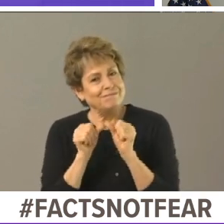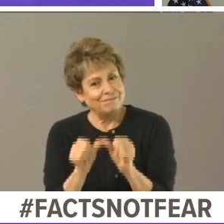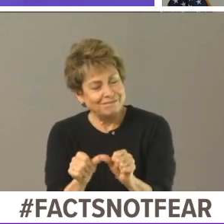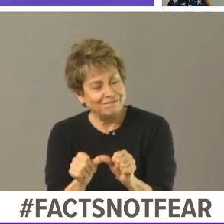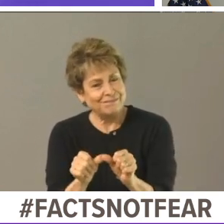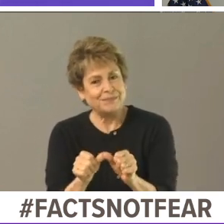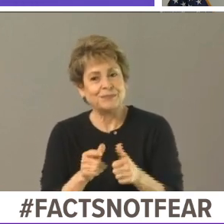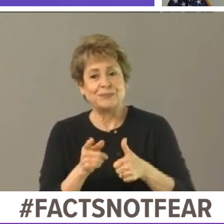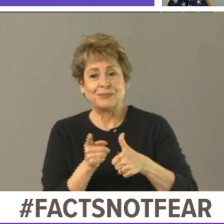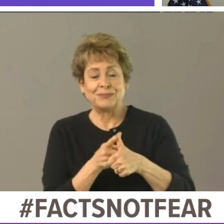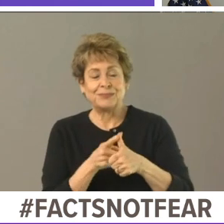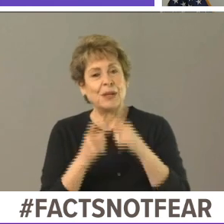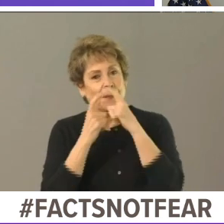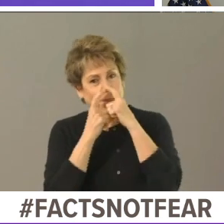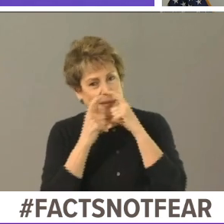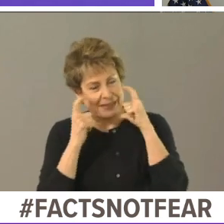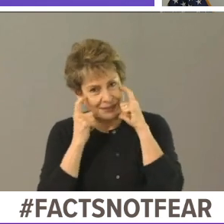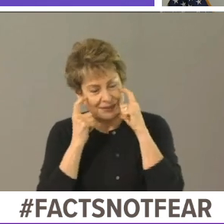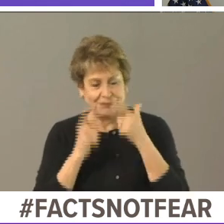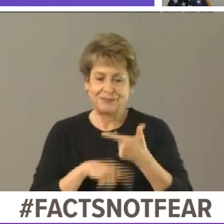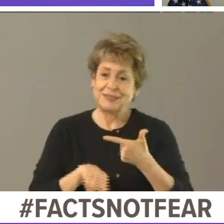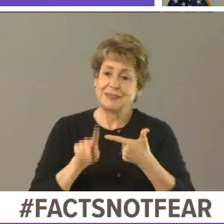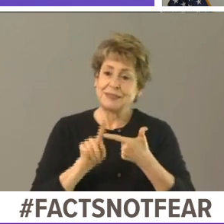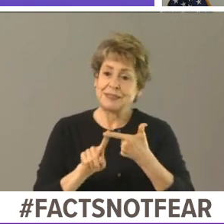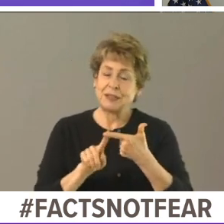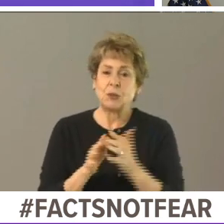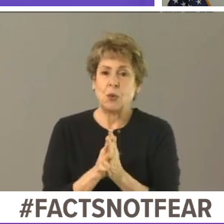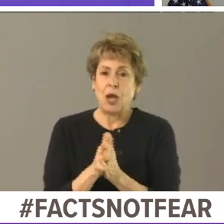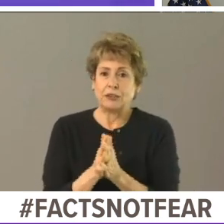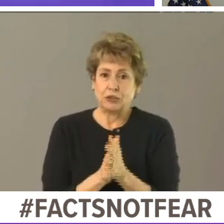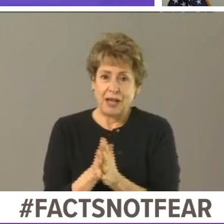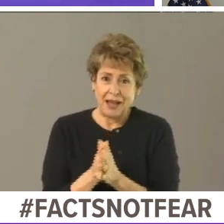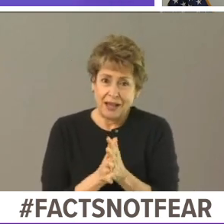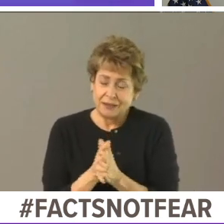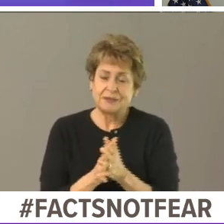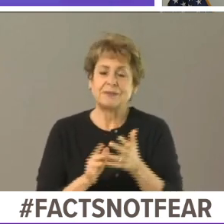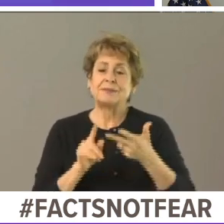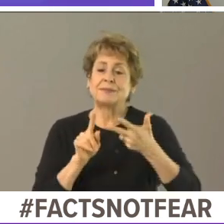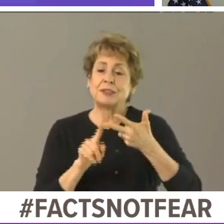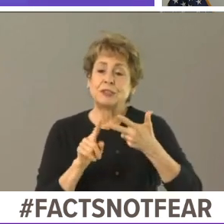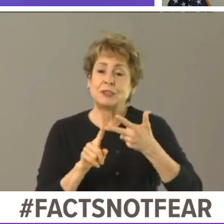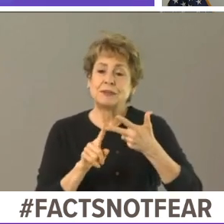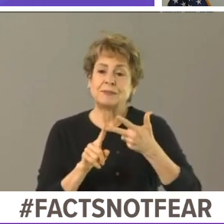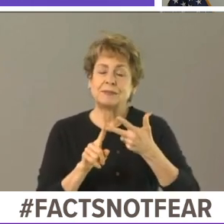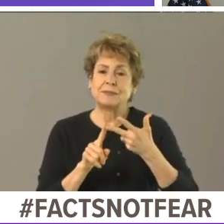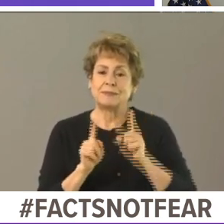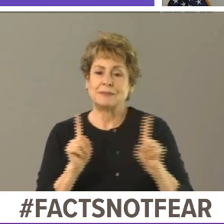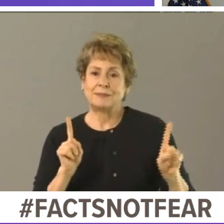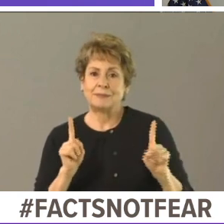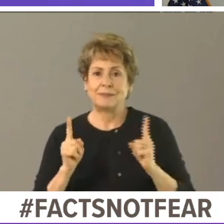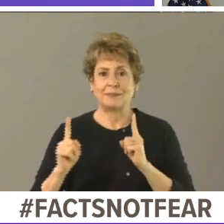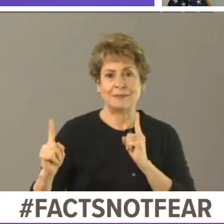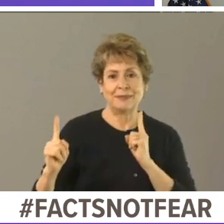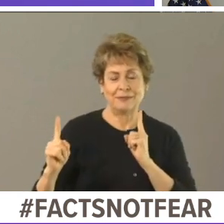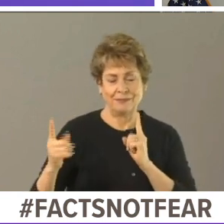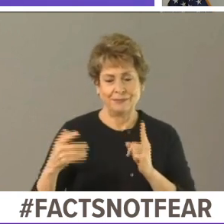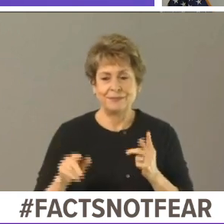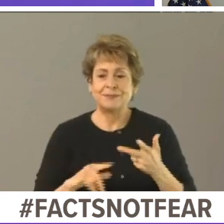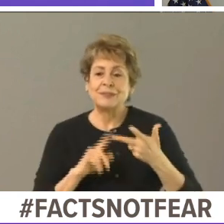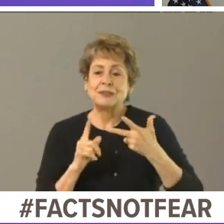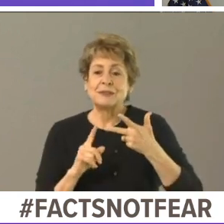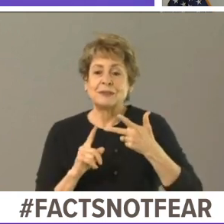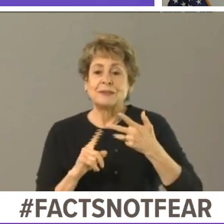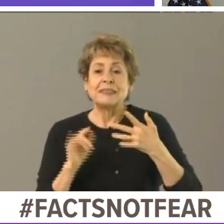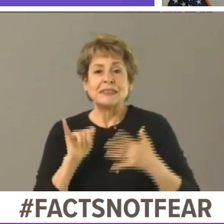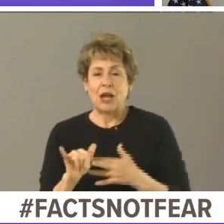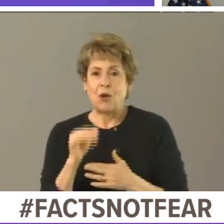your hands, physically distance, and stay at home. If you take these on as patriotic duties, you